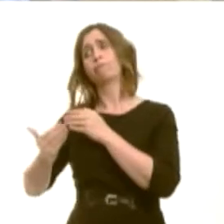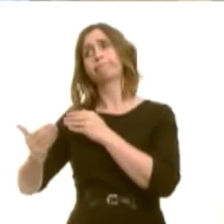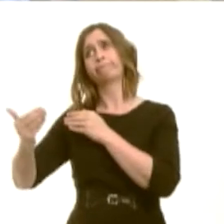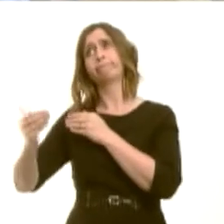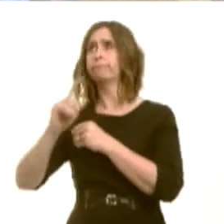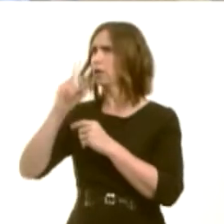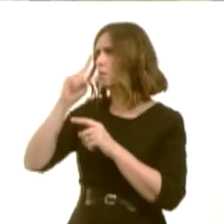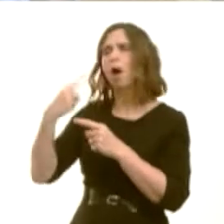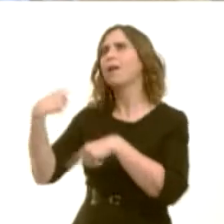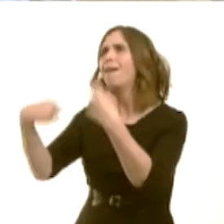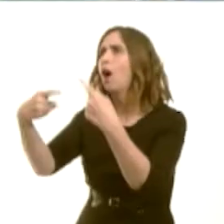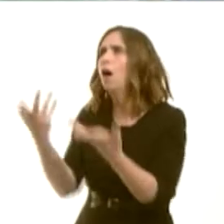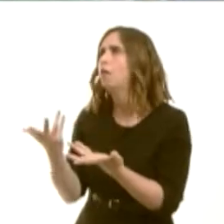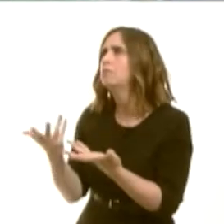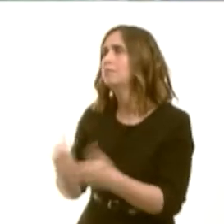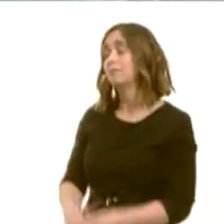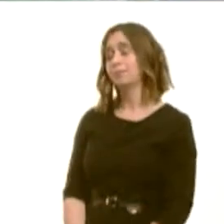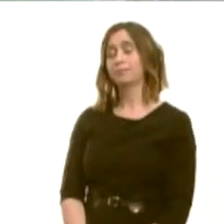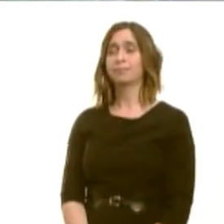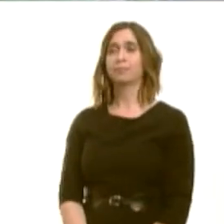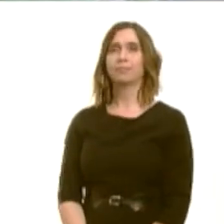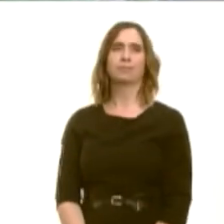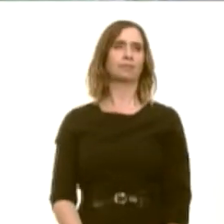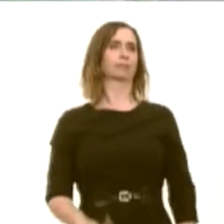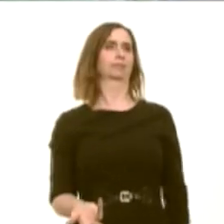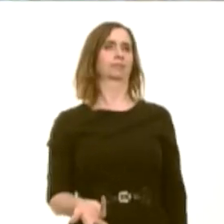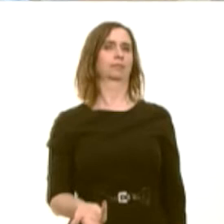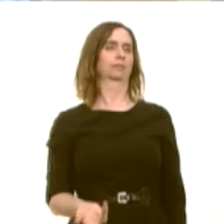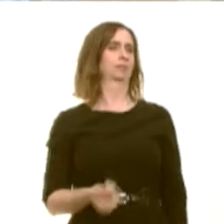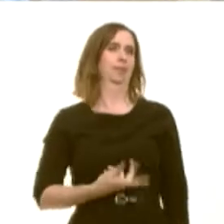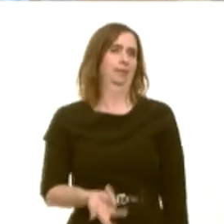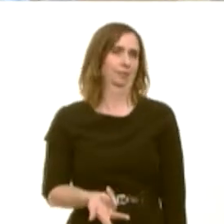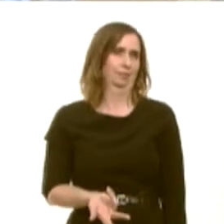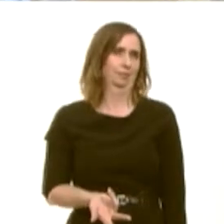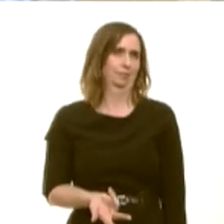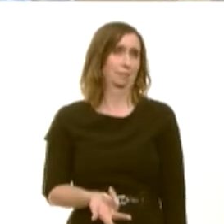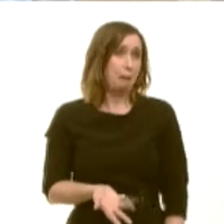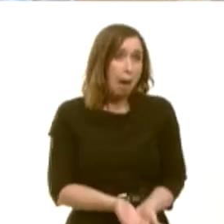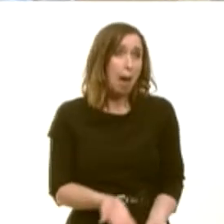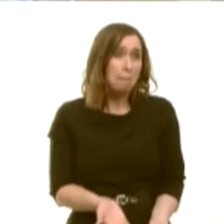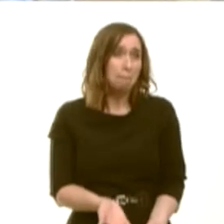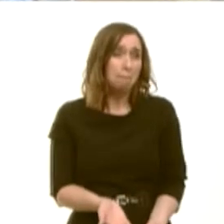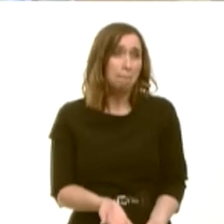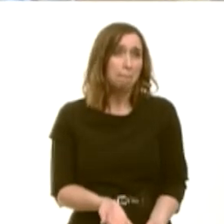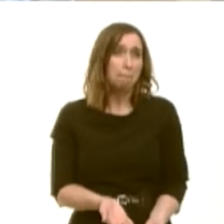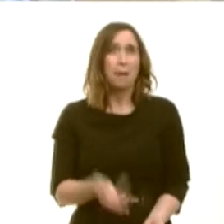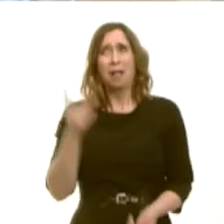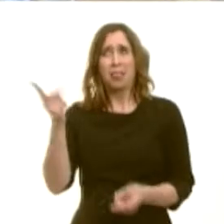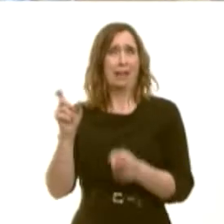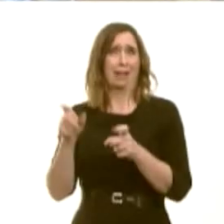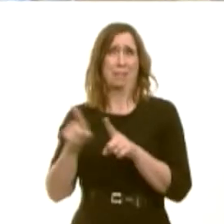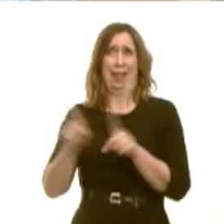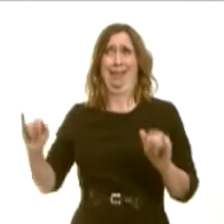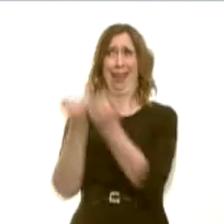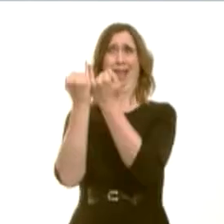time, but it certainly can't last forever. First Minister, you can't seriously answer that question by saying both contradictory statements